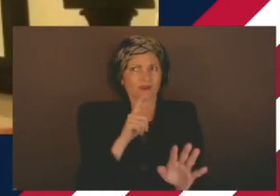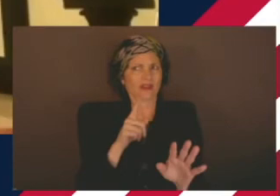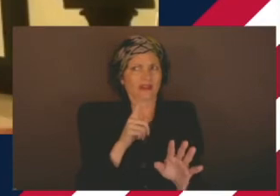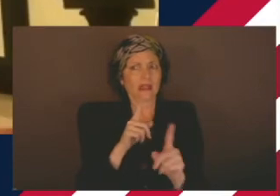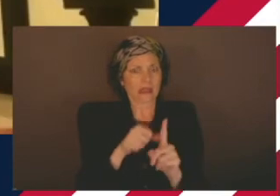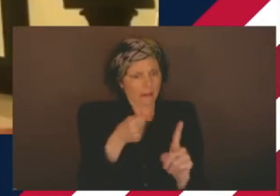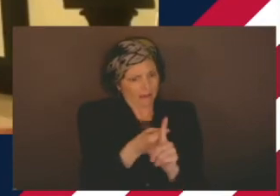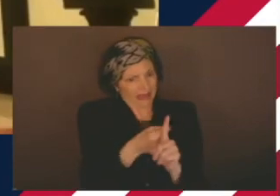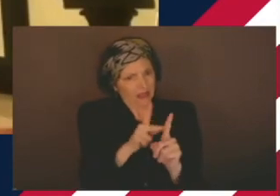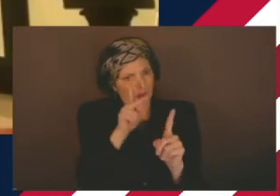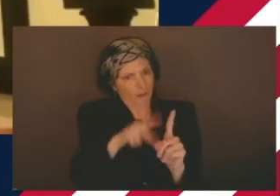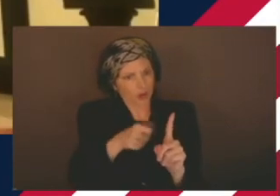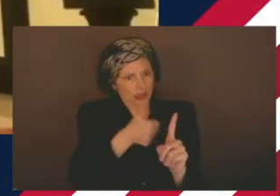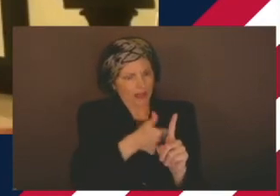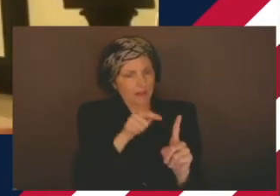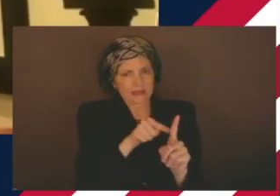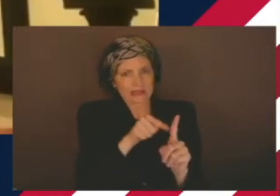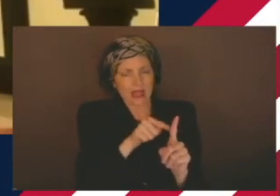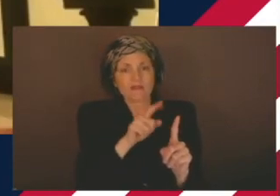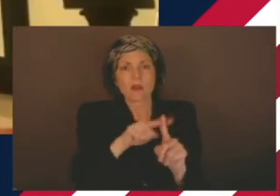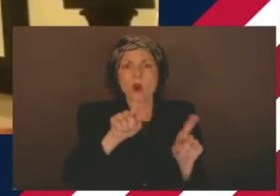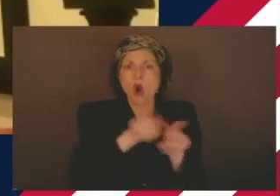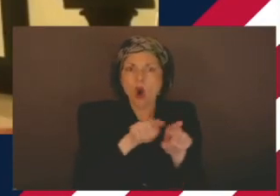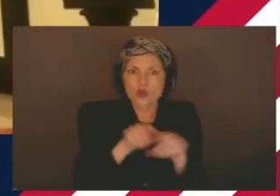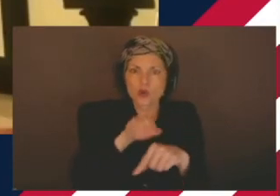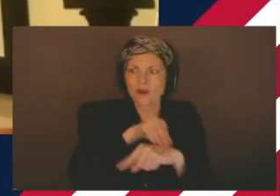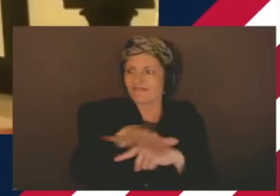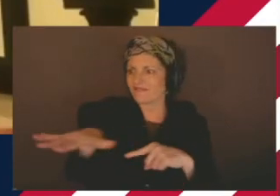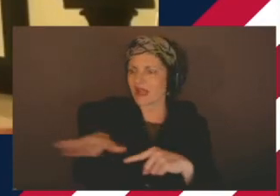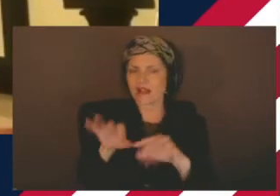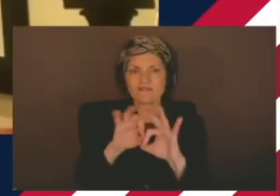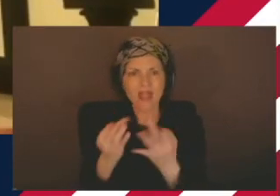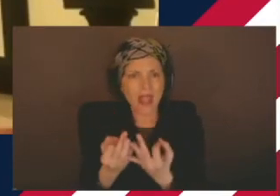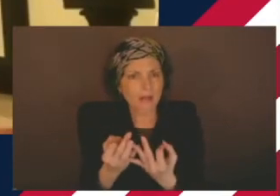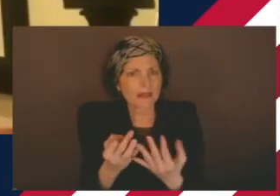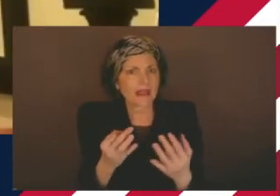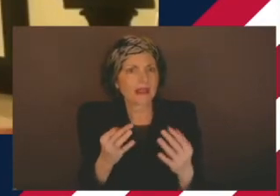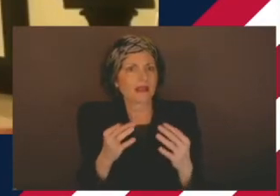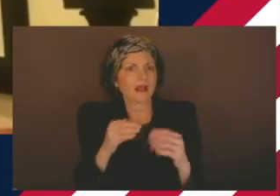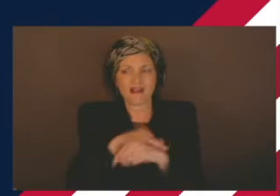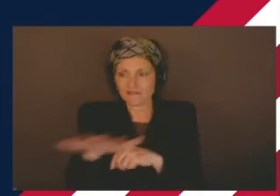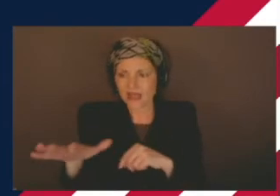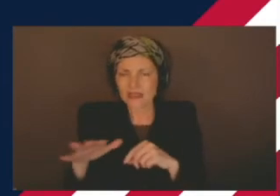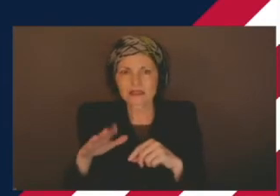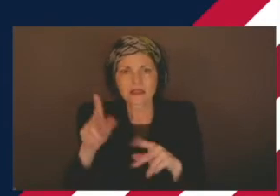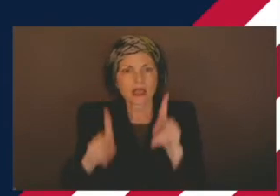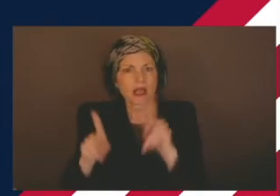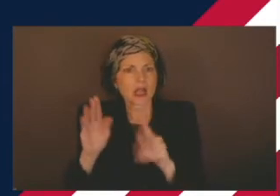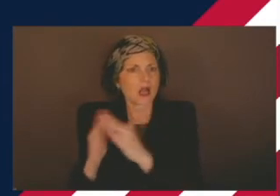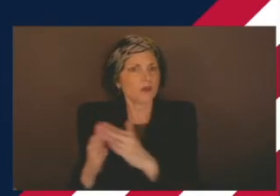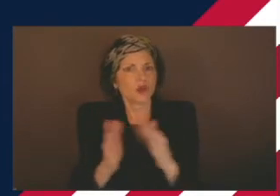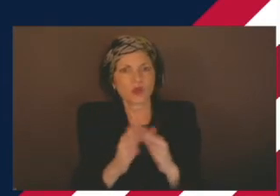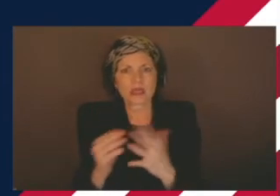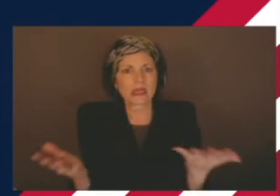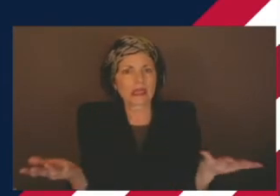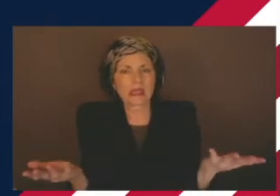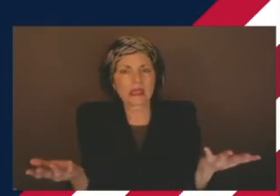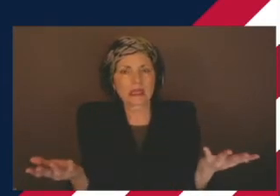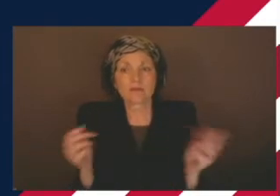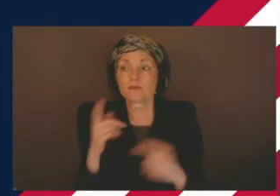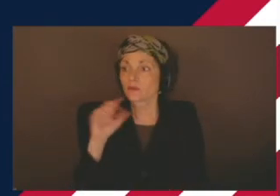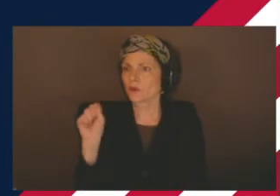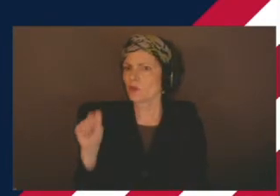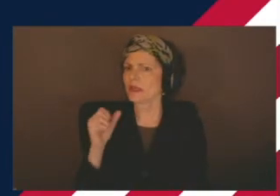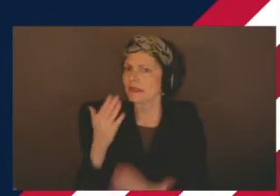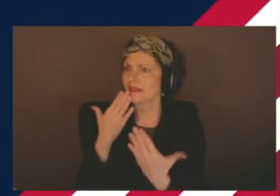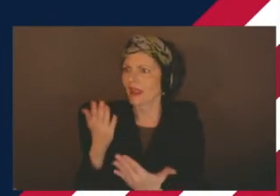affected by addiction. And perhaps you could give us a bit of insight about family and community. Yes, thank you for the question, Mr. Secretary. I mean, as